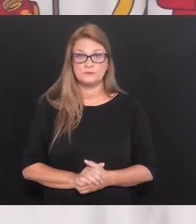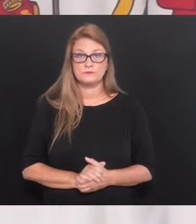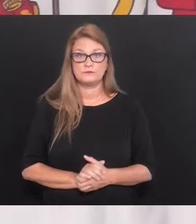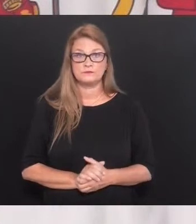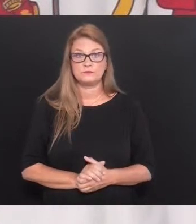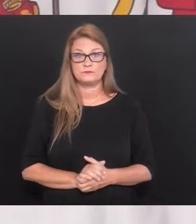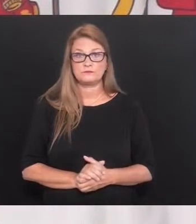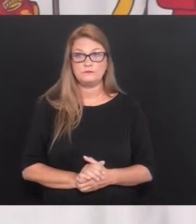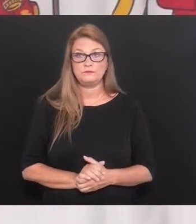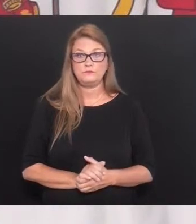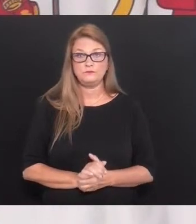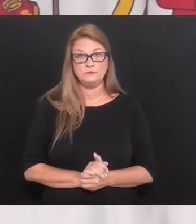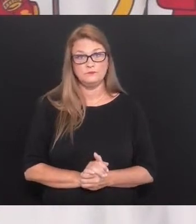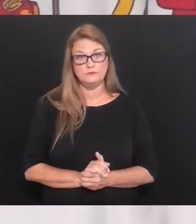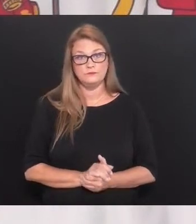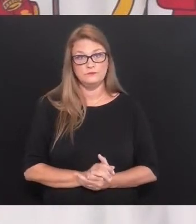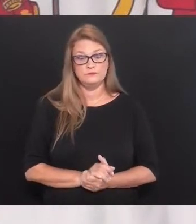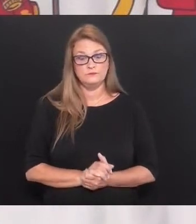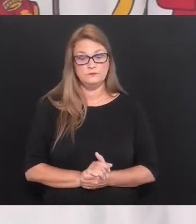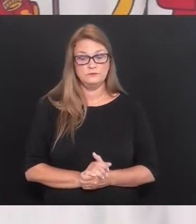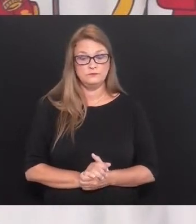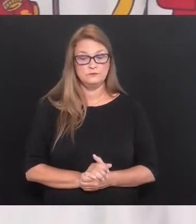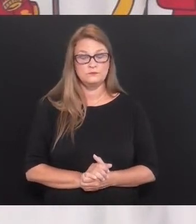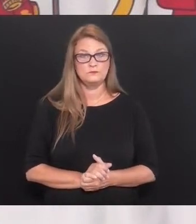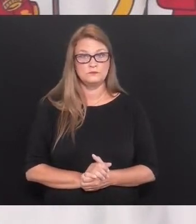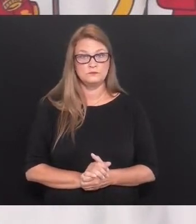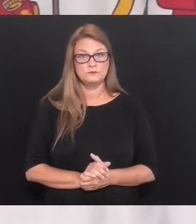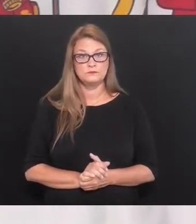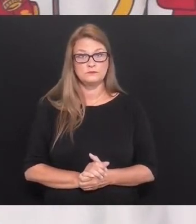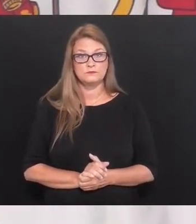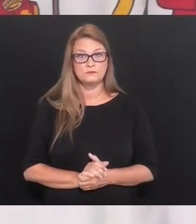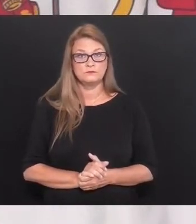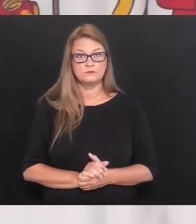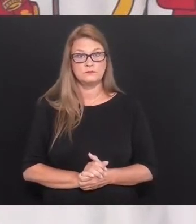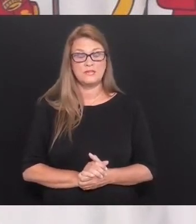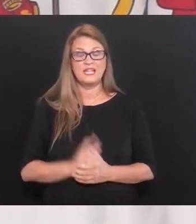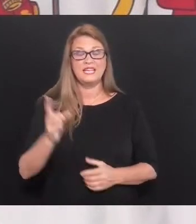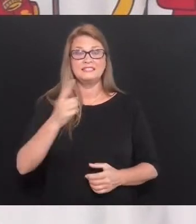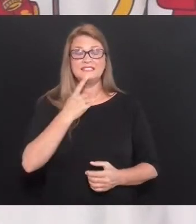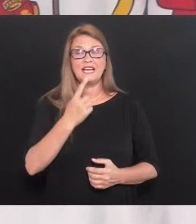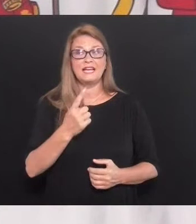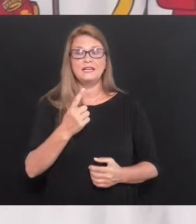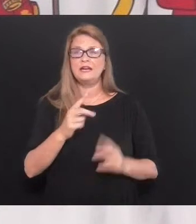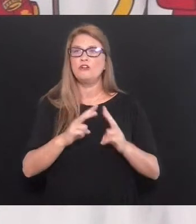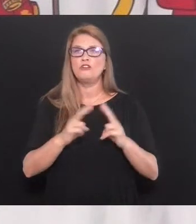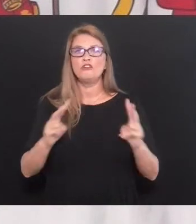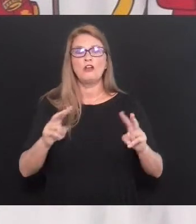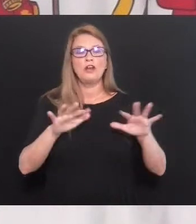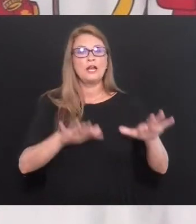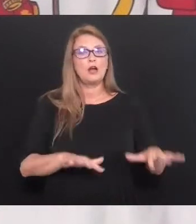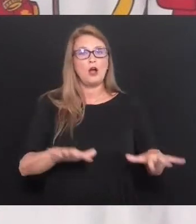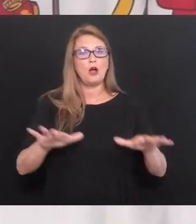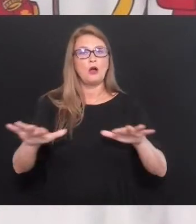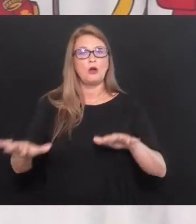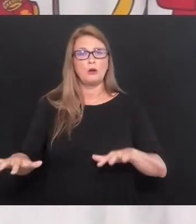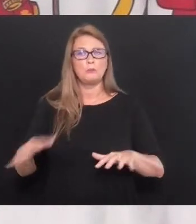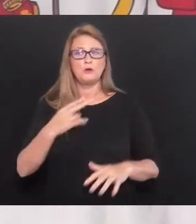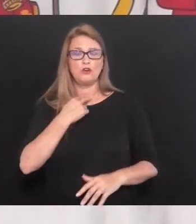He says, really, in a very common voice, that really and truly